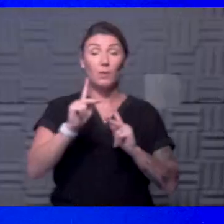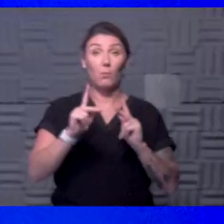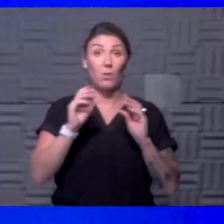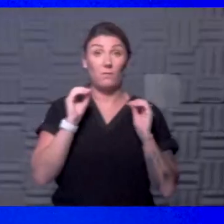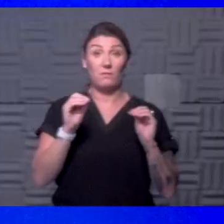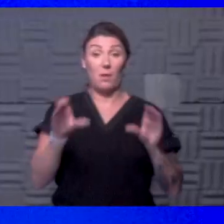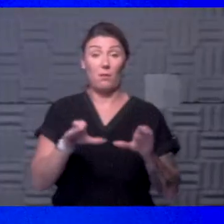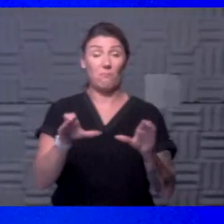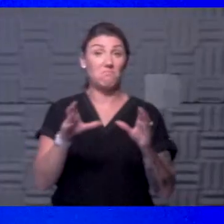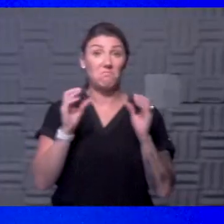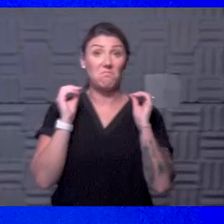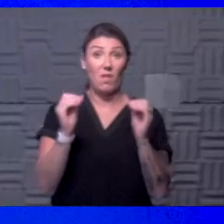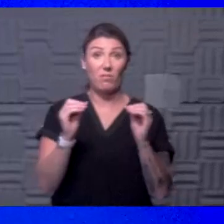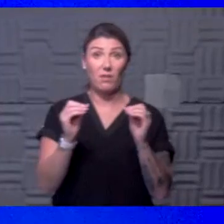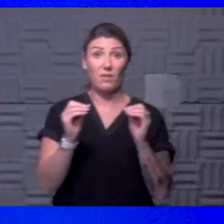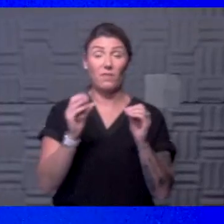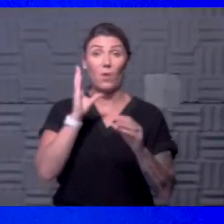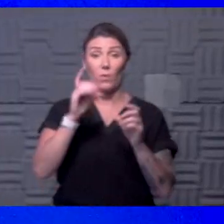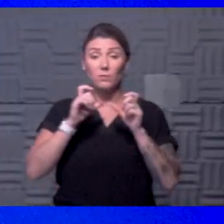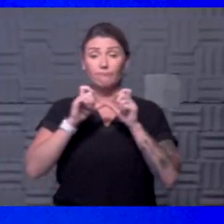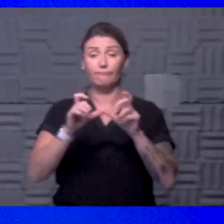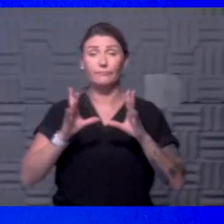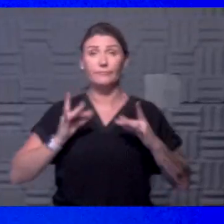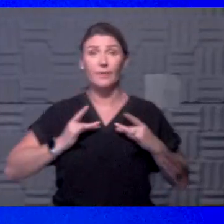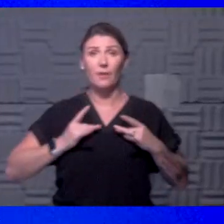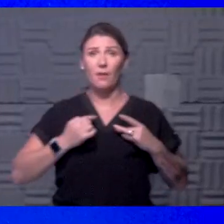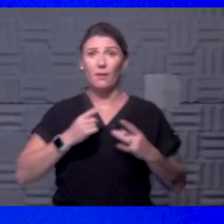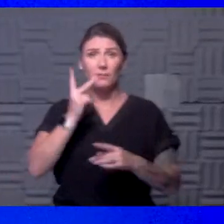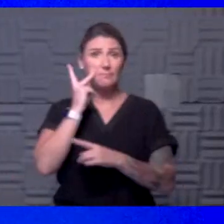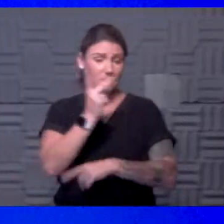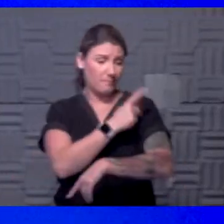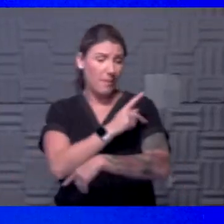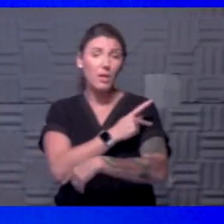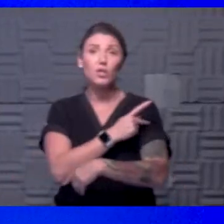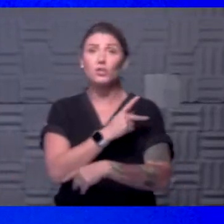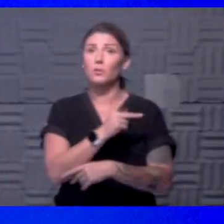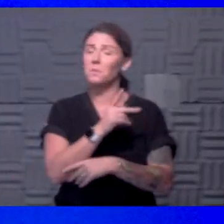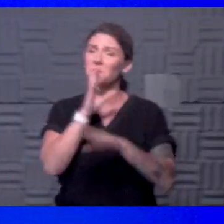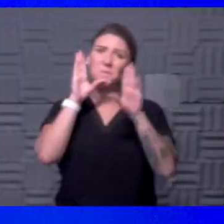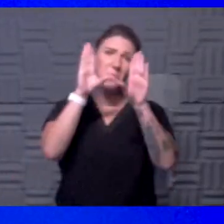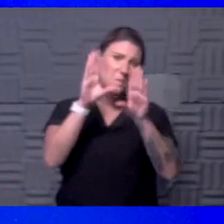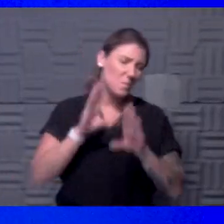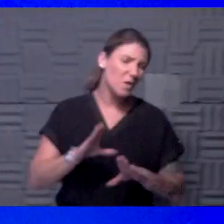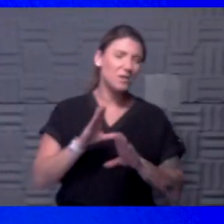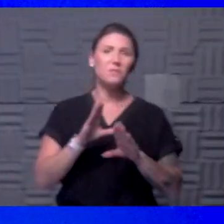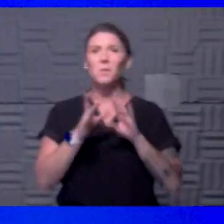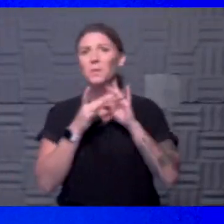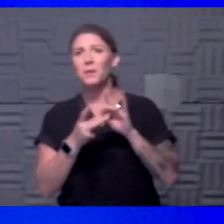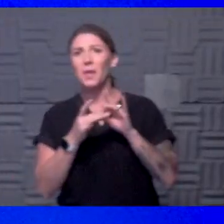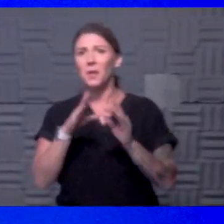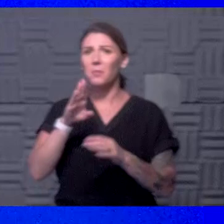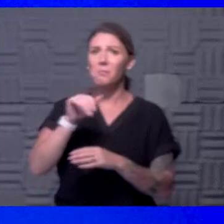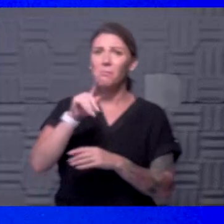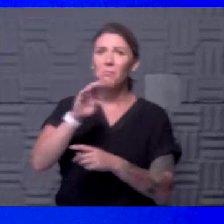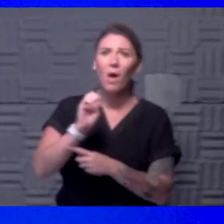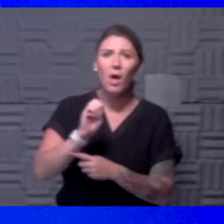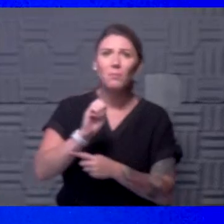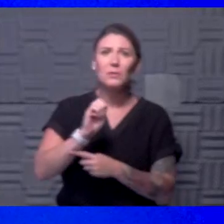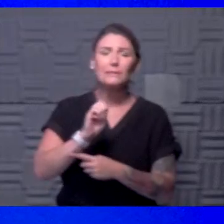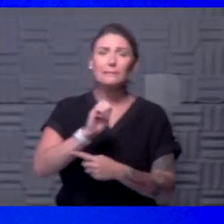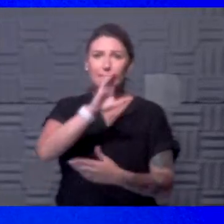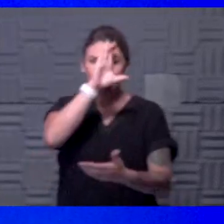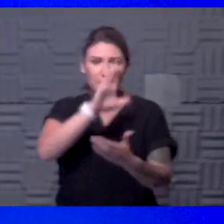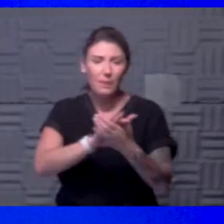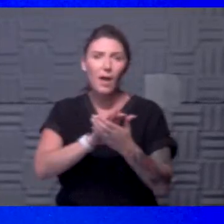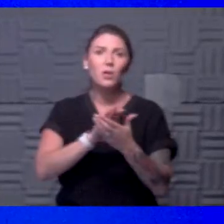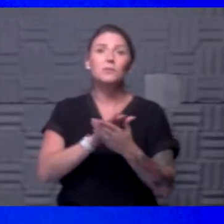nothing that continue to get it. There was a patient I saw who was excellent about the bubble, and the spouse was excellent about the bubble, but the spouse went out to the